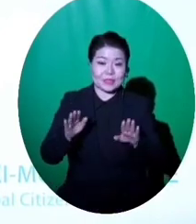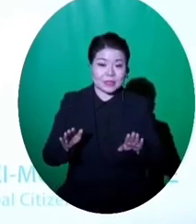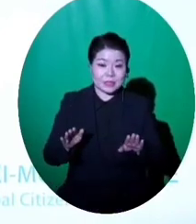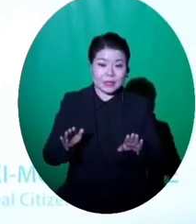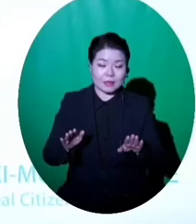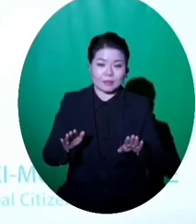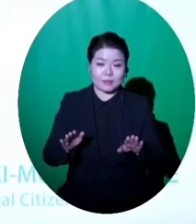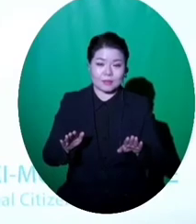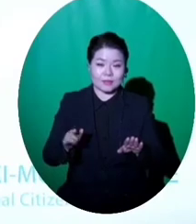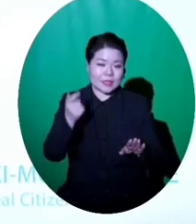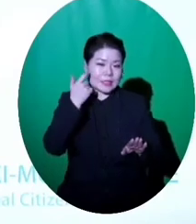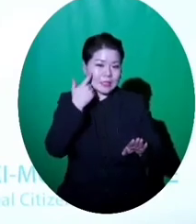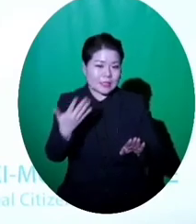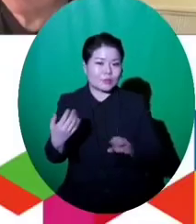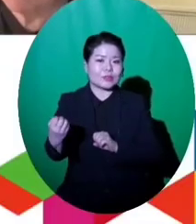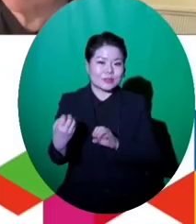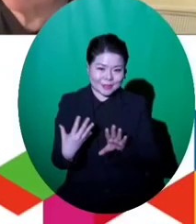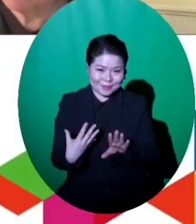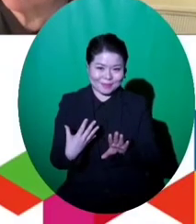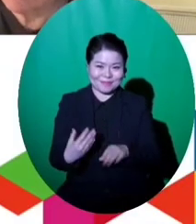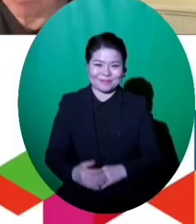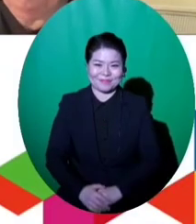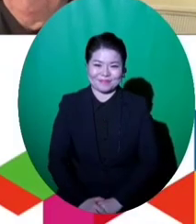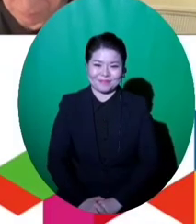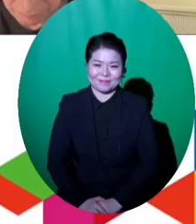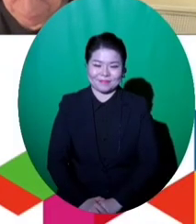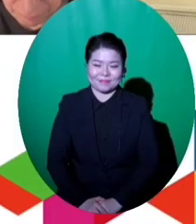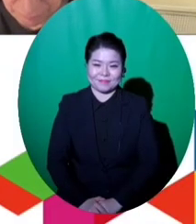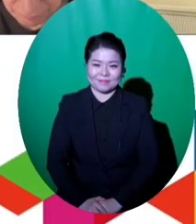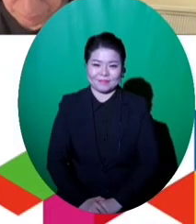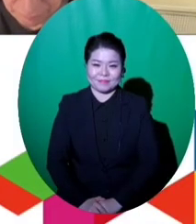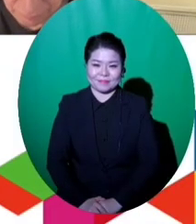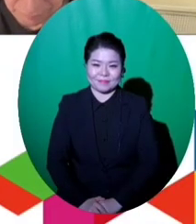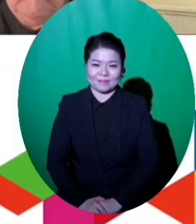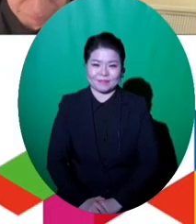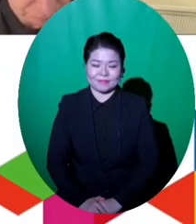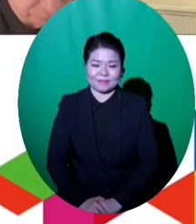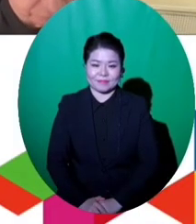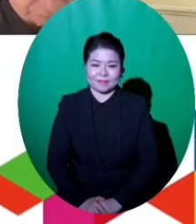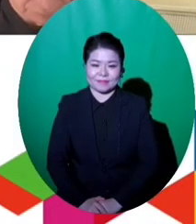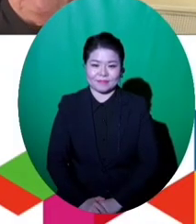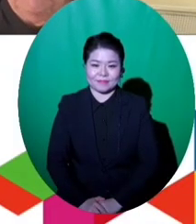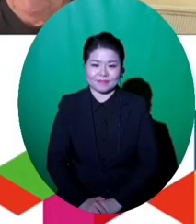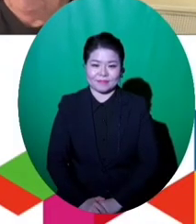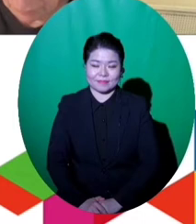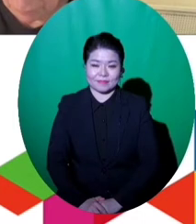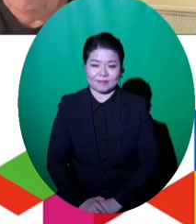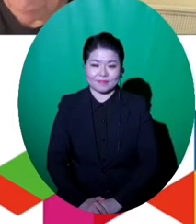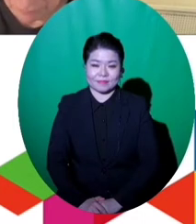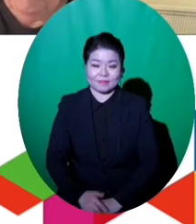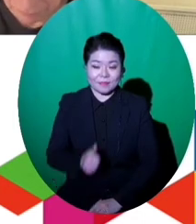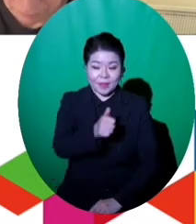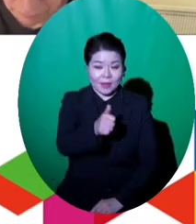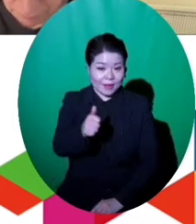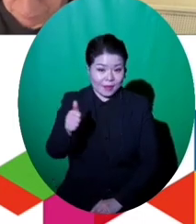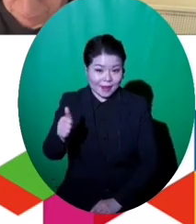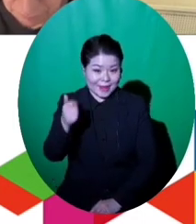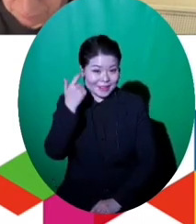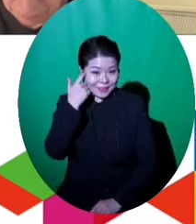Q&A time. And let me ask some questions to our panelists. And